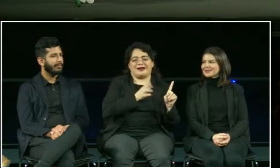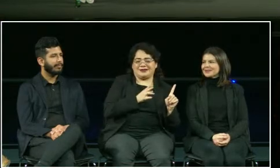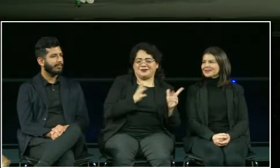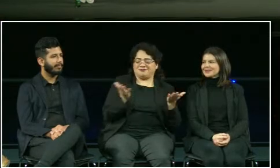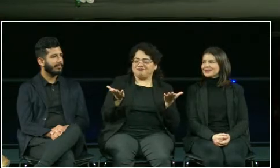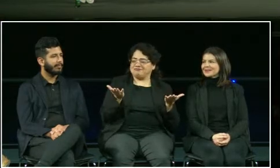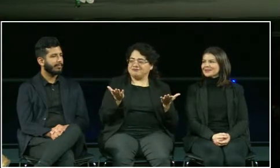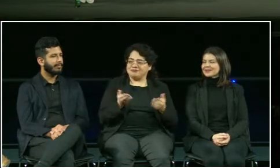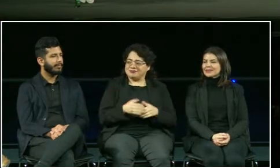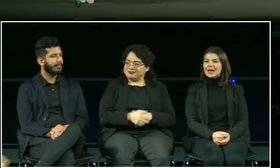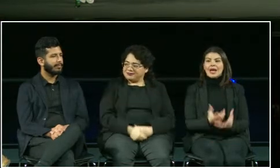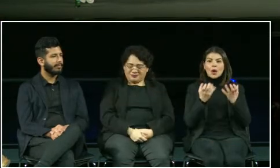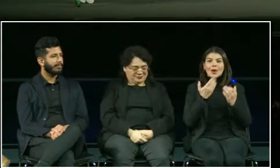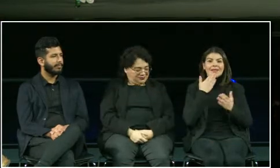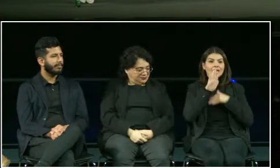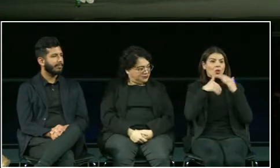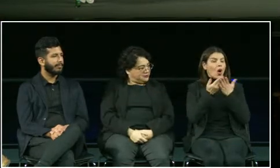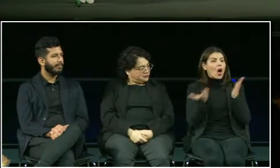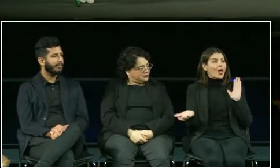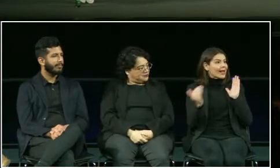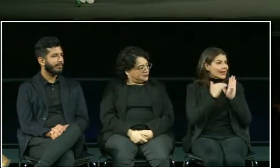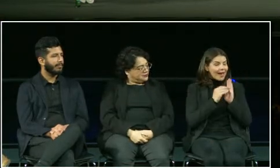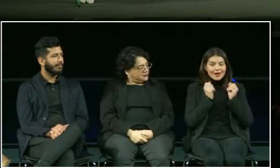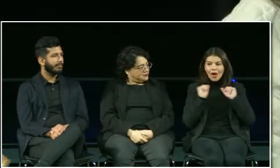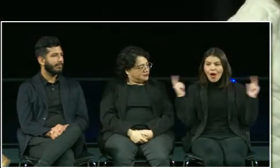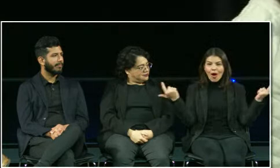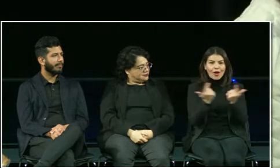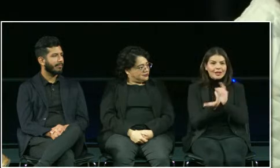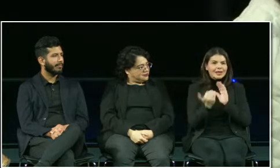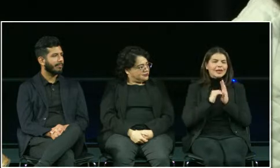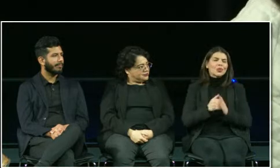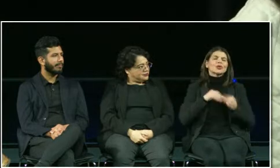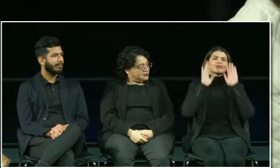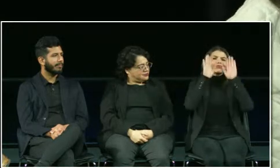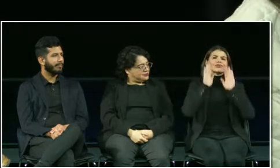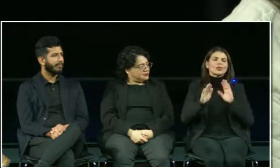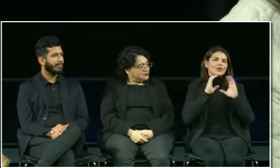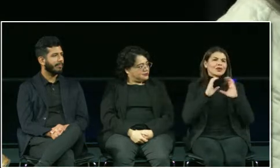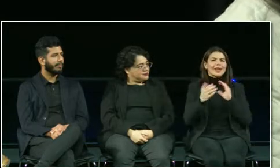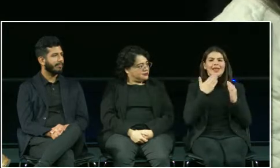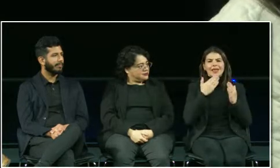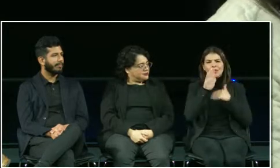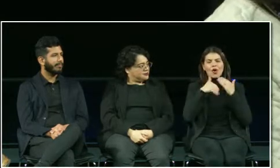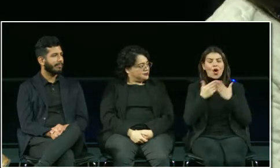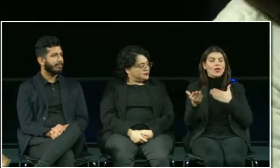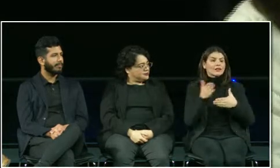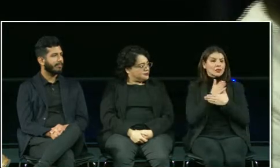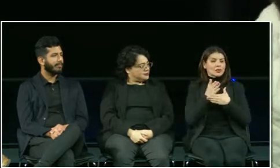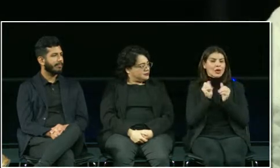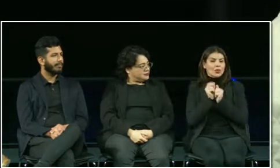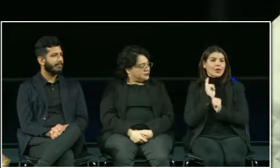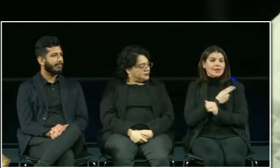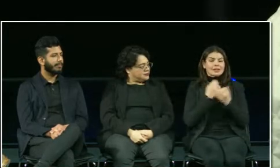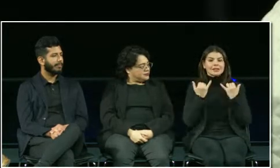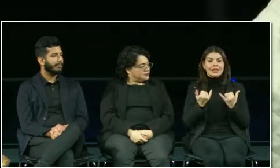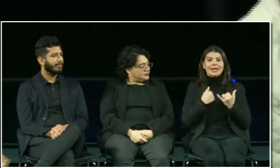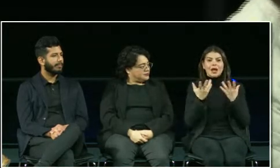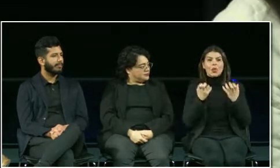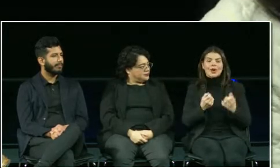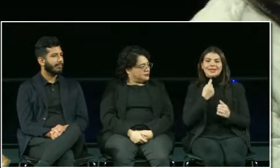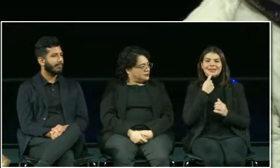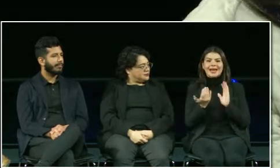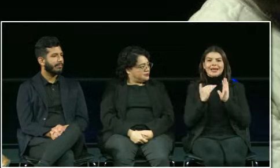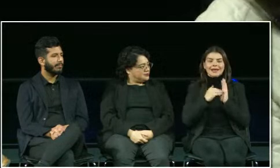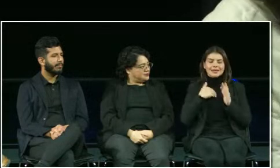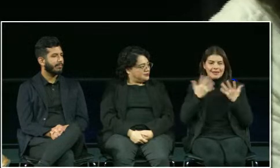I just want to thank you all again, and what a great conversation. Thank you for all that you've shared. And I just want to call back as